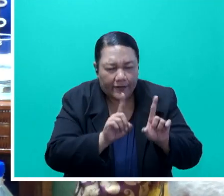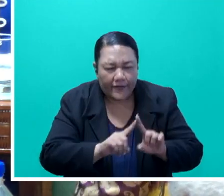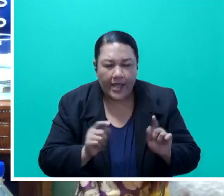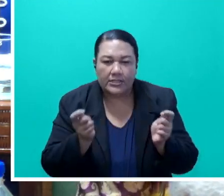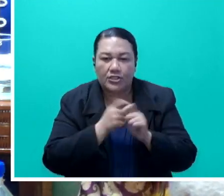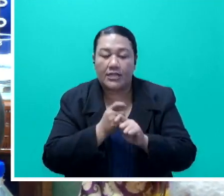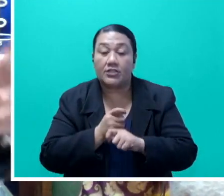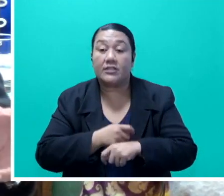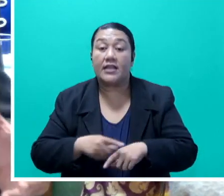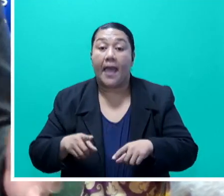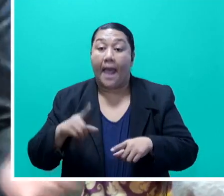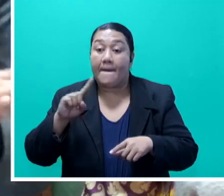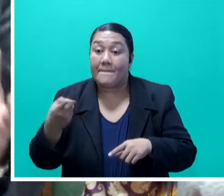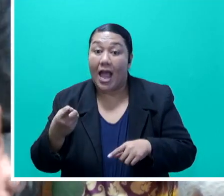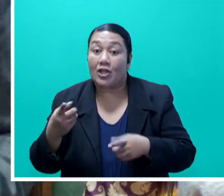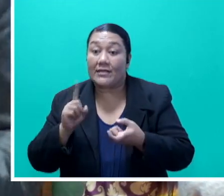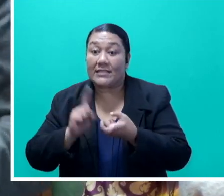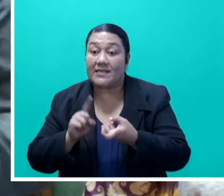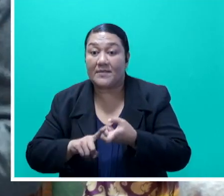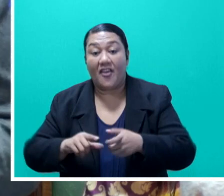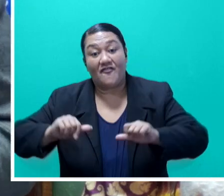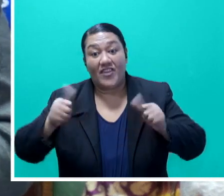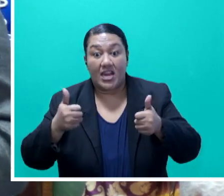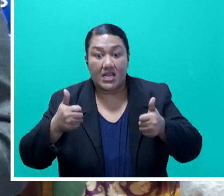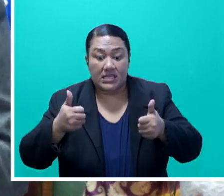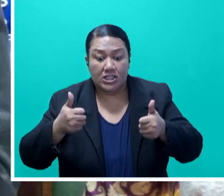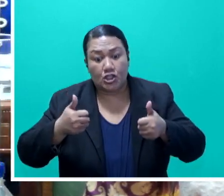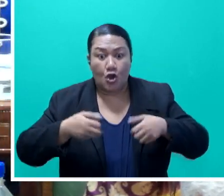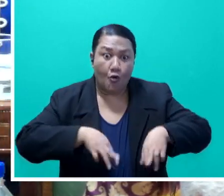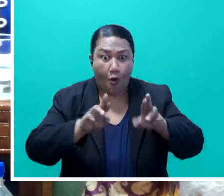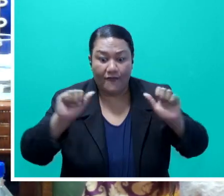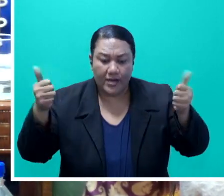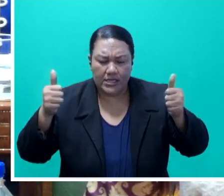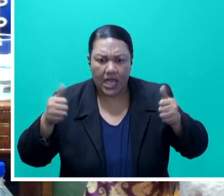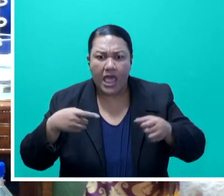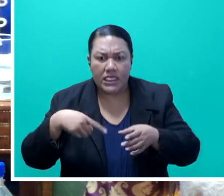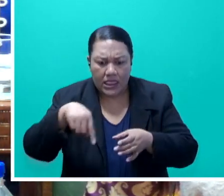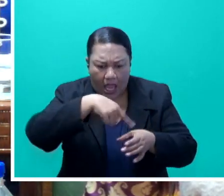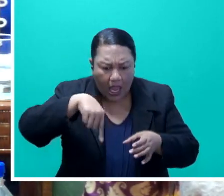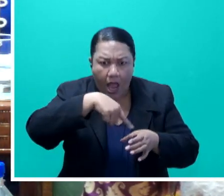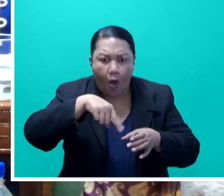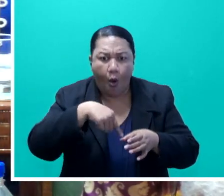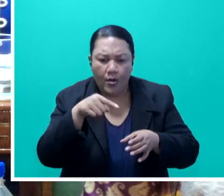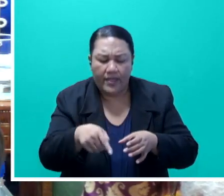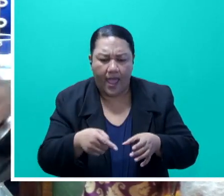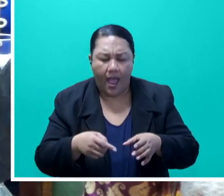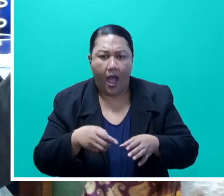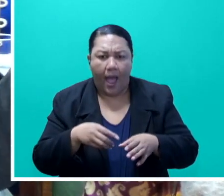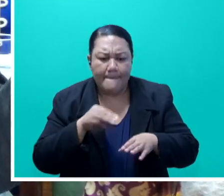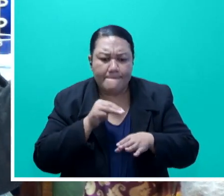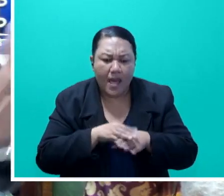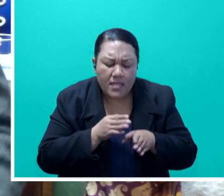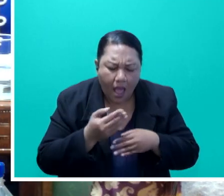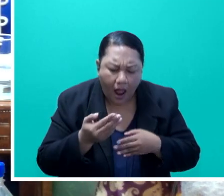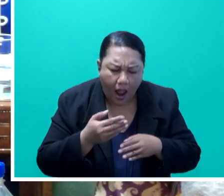be very cheap. After they completed the work, there's potholes within 3 months. But ADB told us to give it to the cheapest company. So